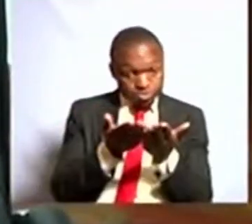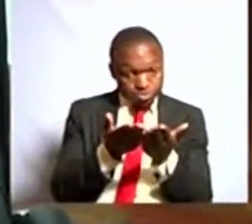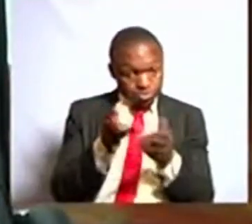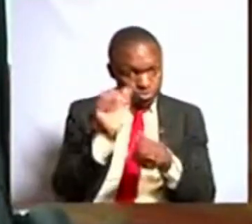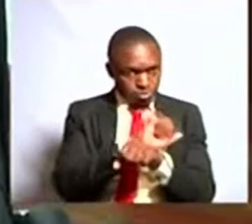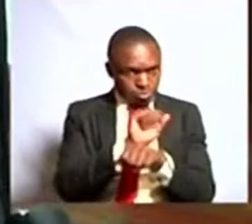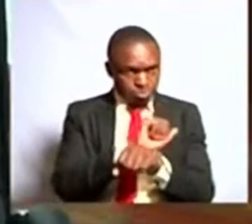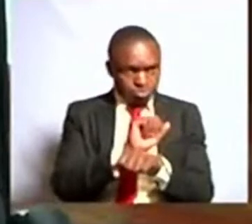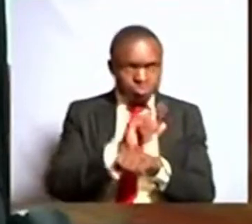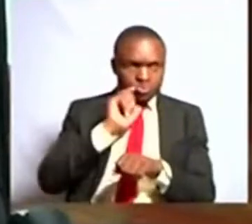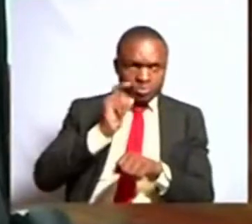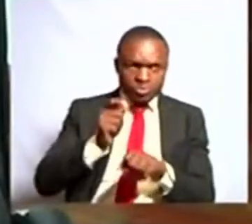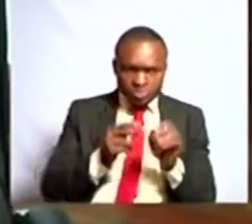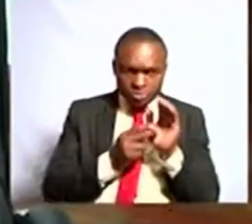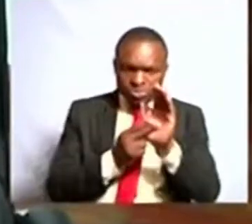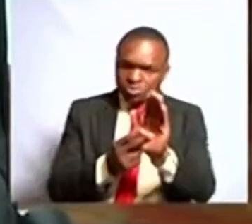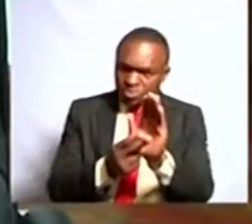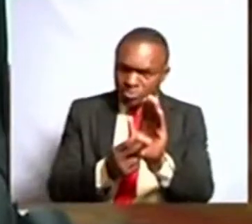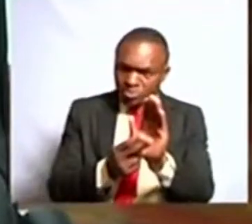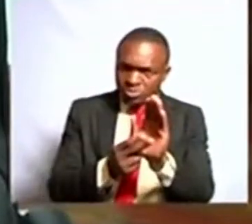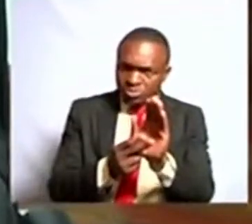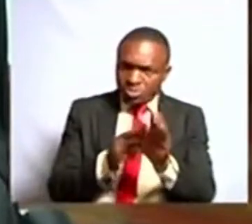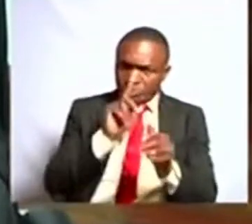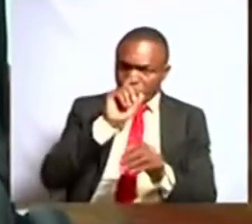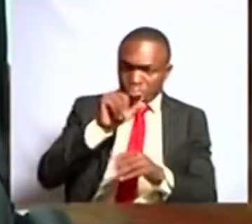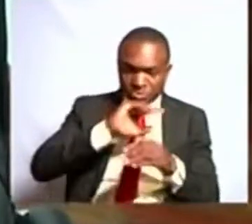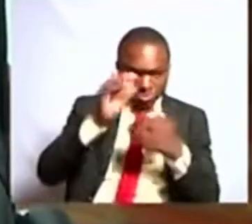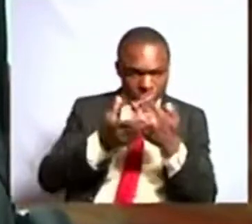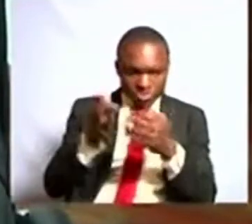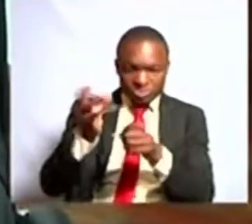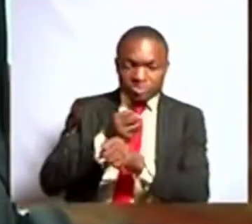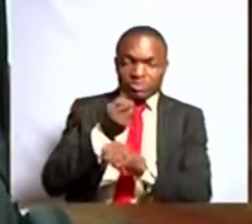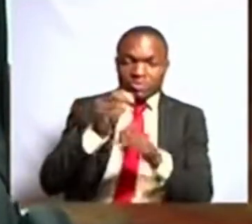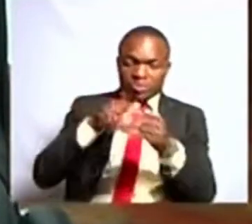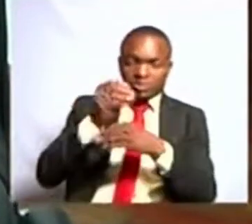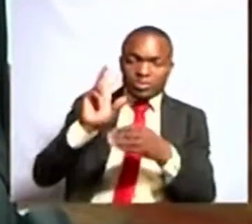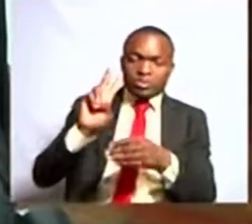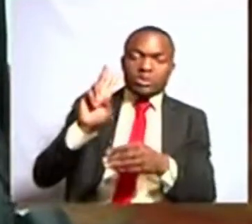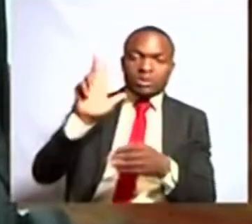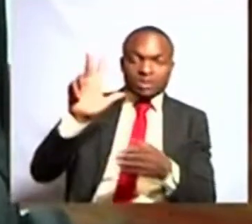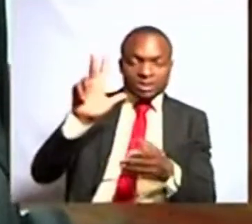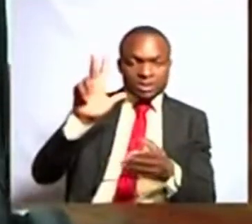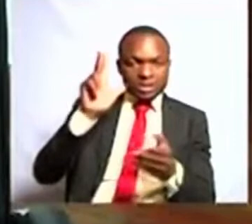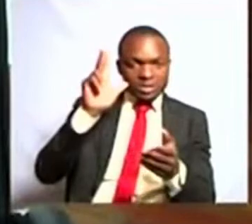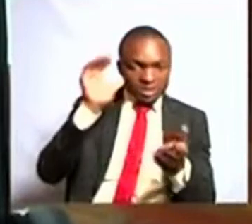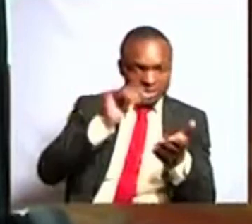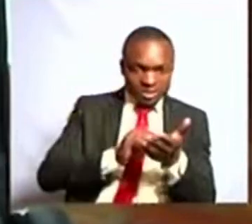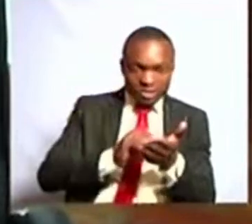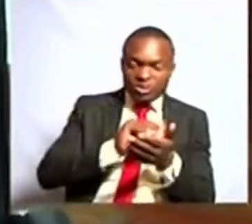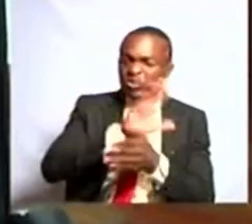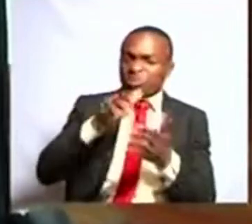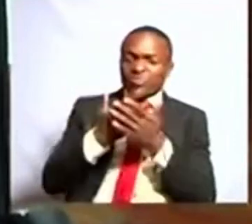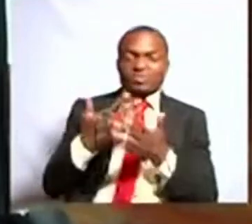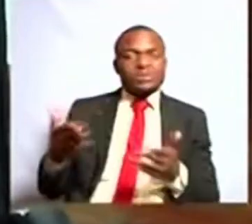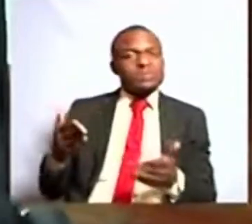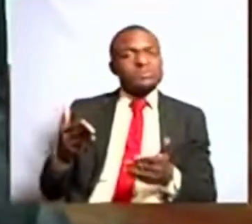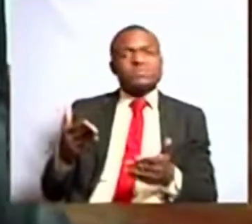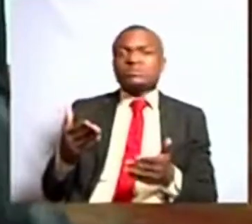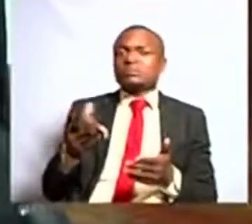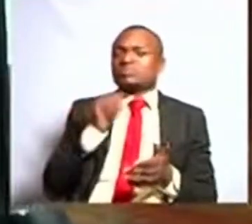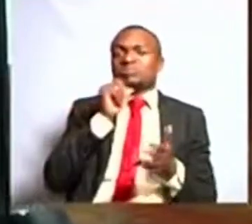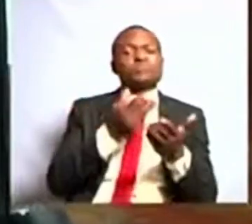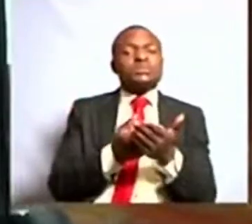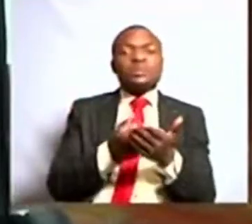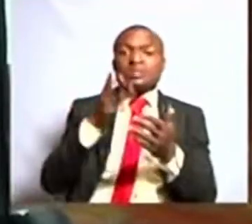supposed to show the insurance cover that you obtained out of this 23,000. All those things are not here. And that's why, Chair, I was getting you